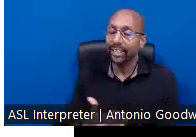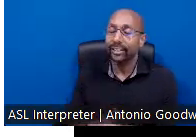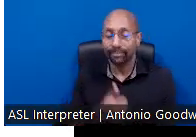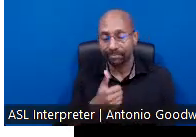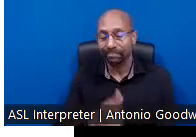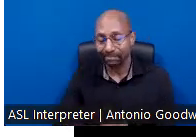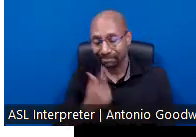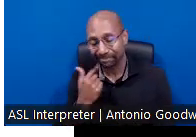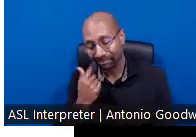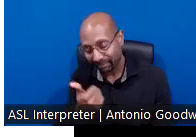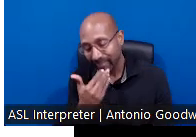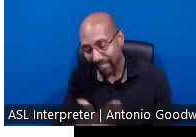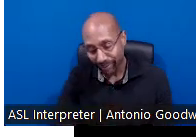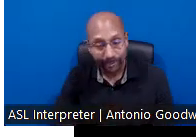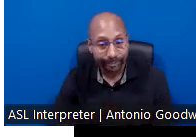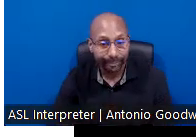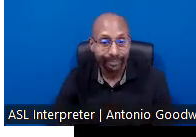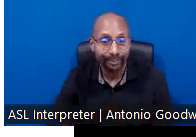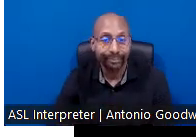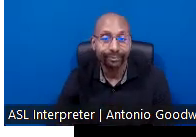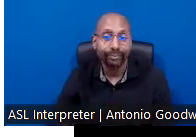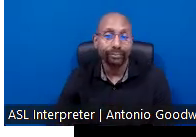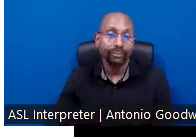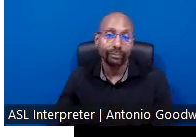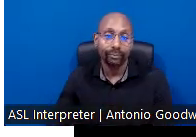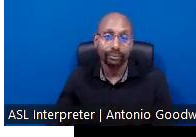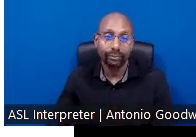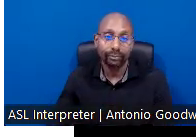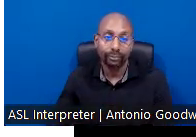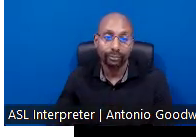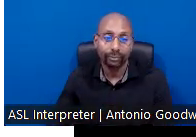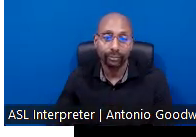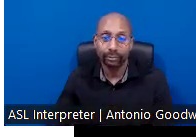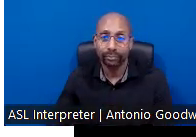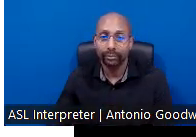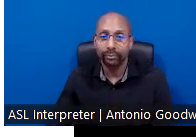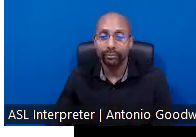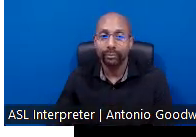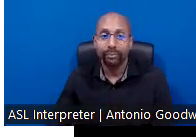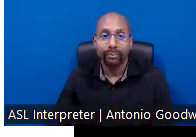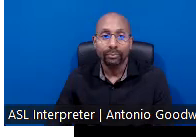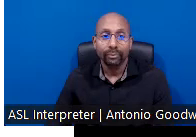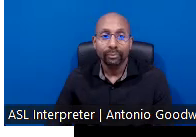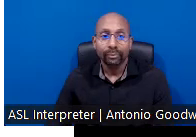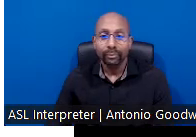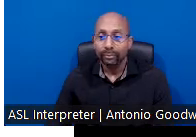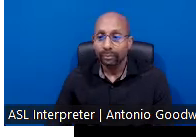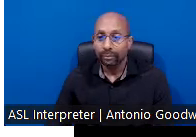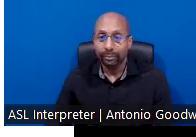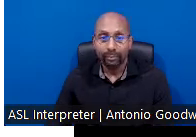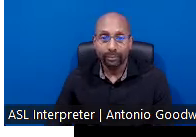All right, so we kind of talked about this in the last meeting, and I just kind of want to bring it up for folks as